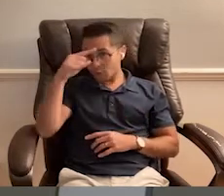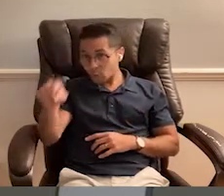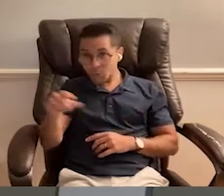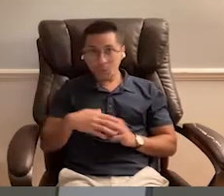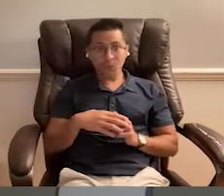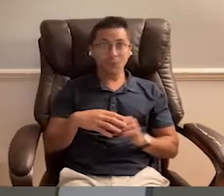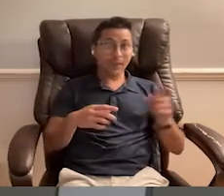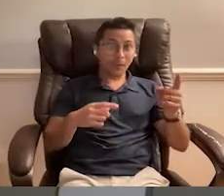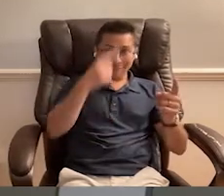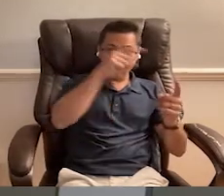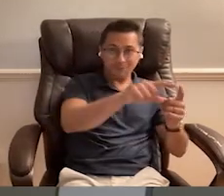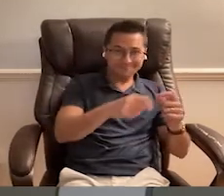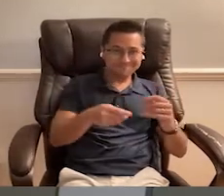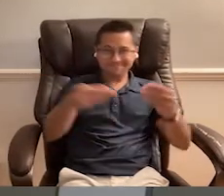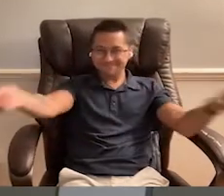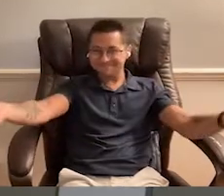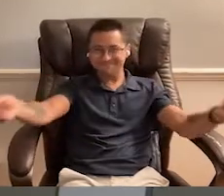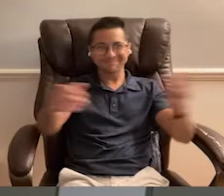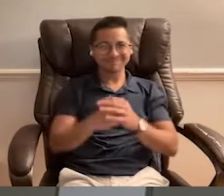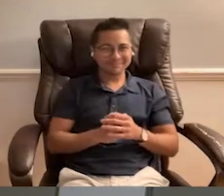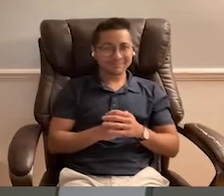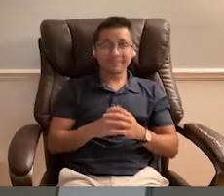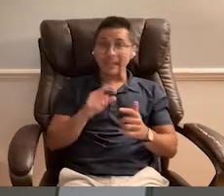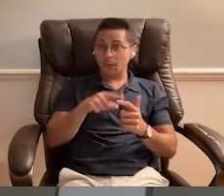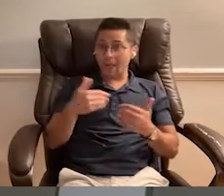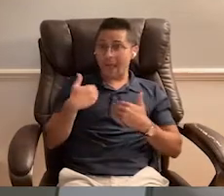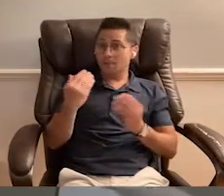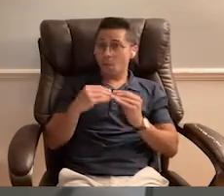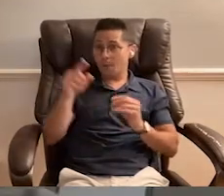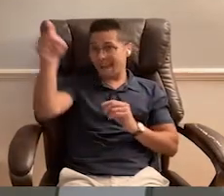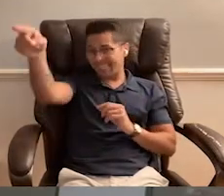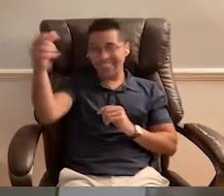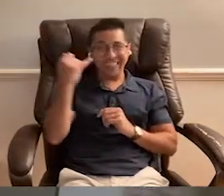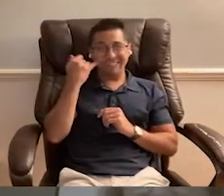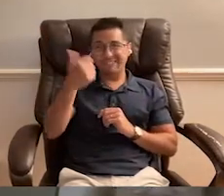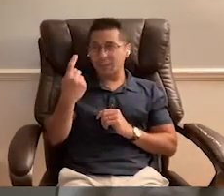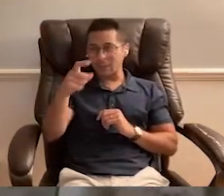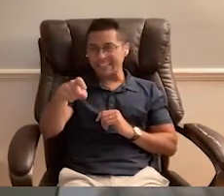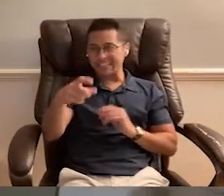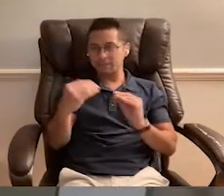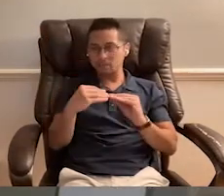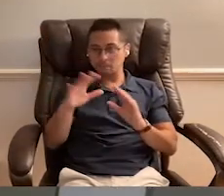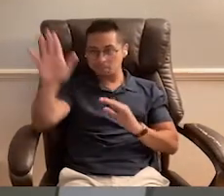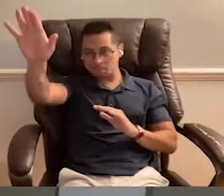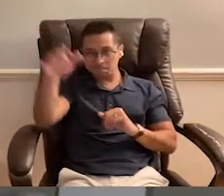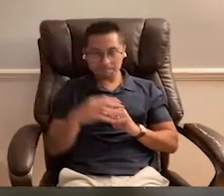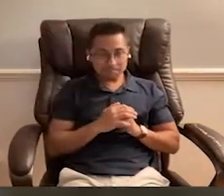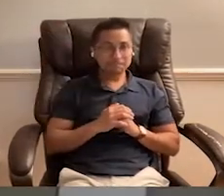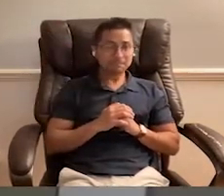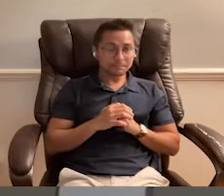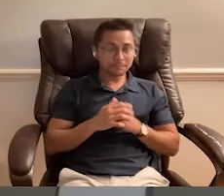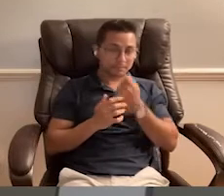Okay, so one for you and one for you. How about that? And then we have some more back there if